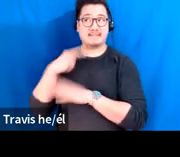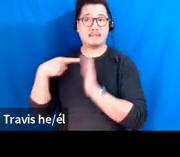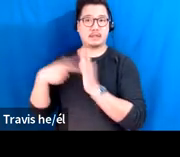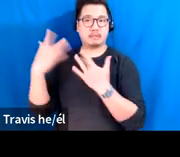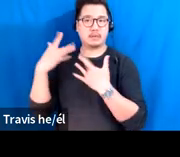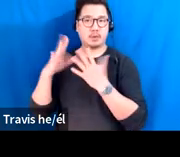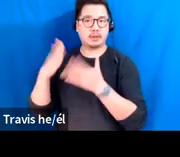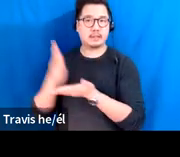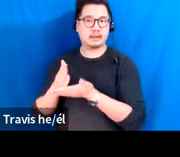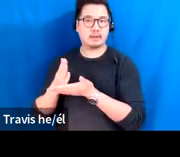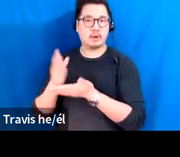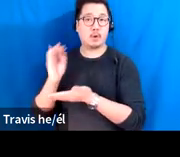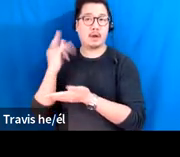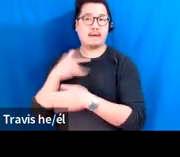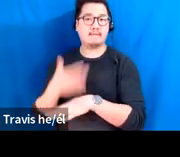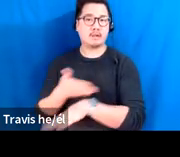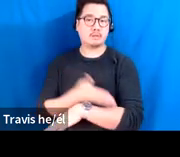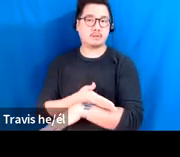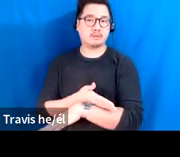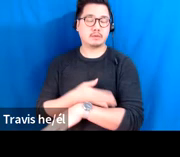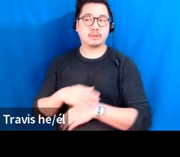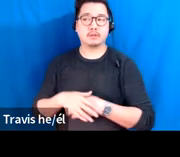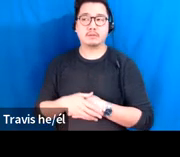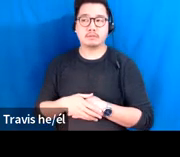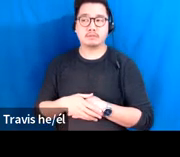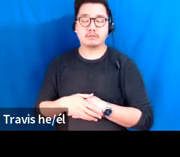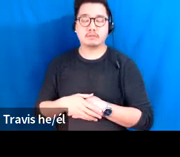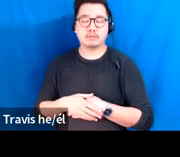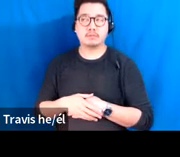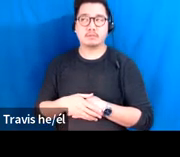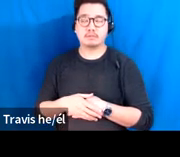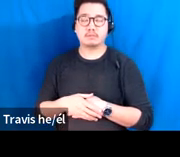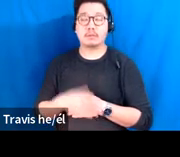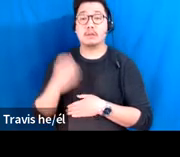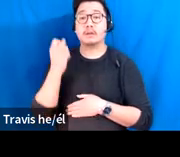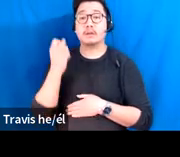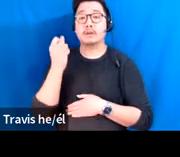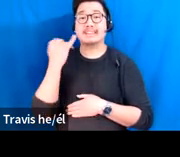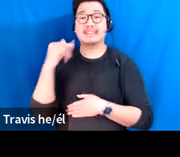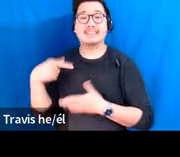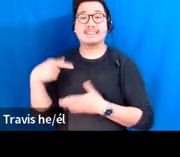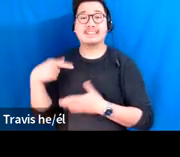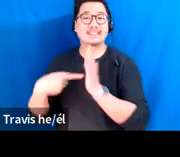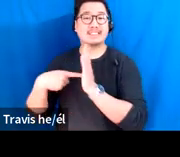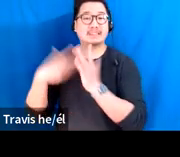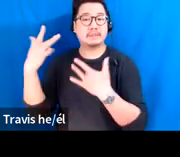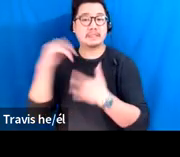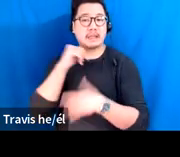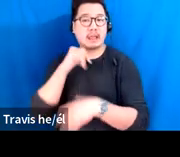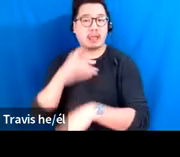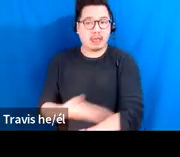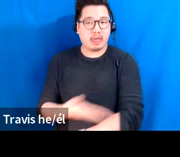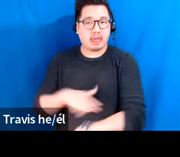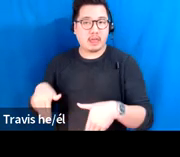or are improving if symptoms are not improving and the individual still has a fever or the individual